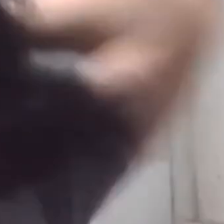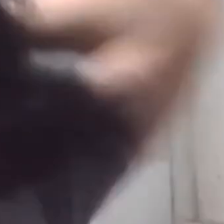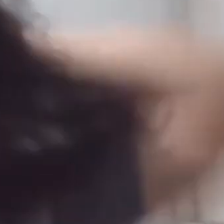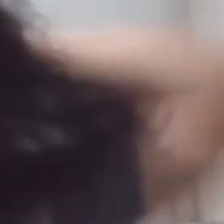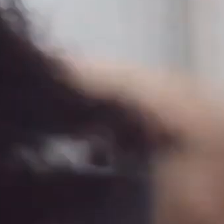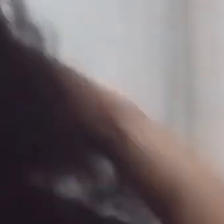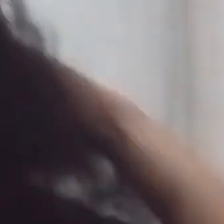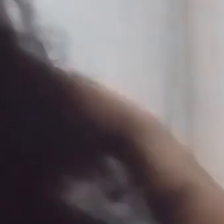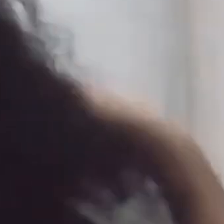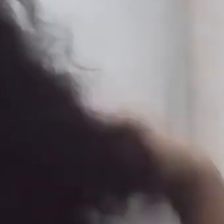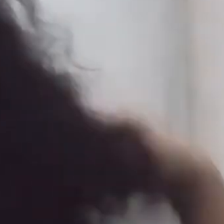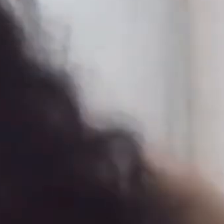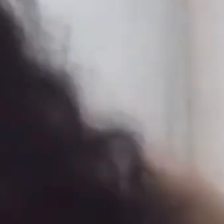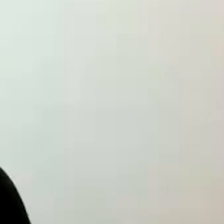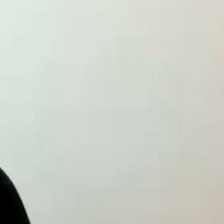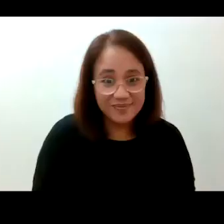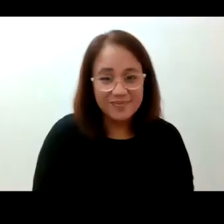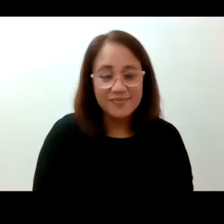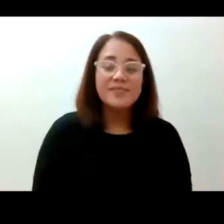All right, now this is